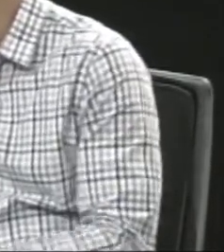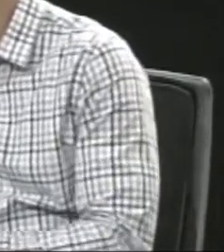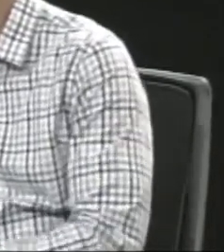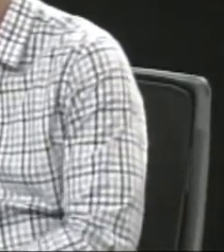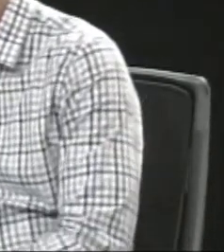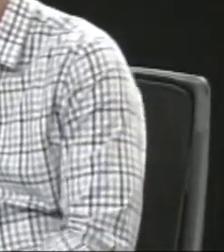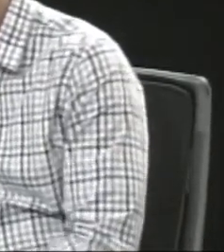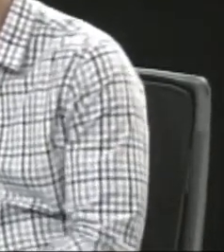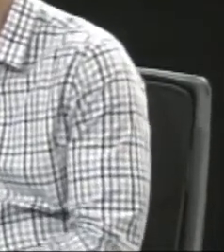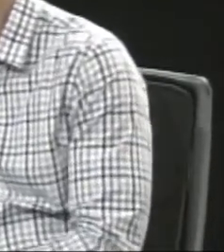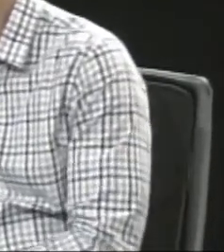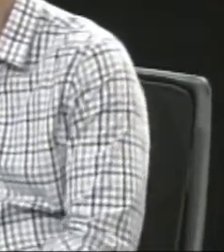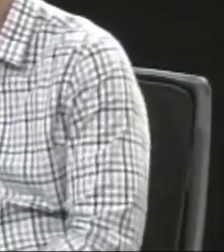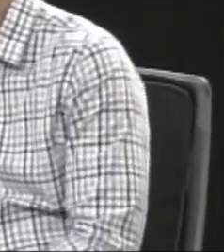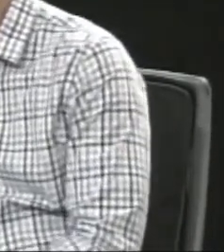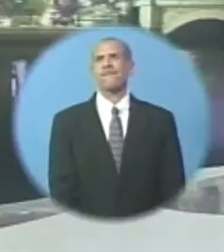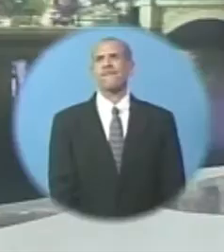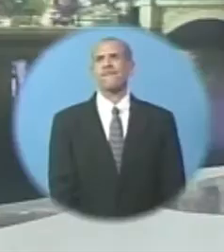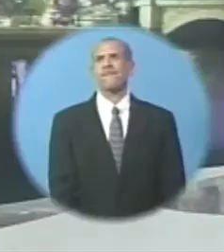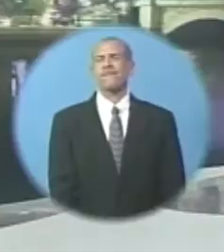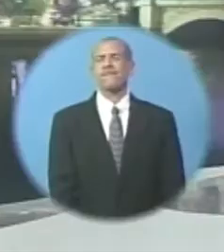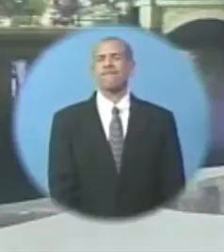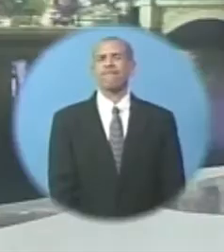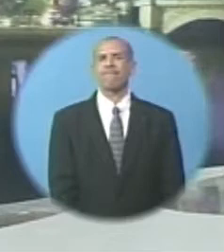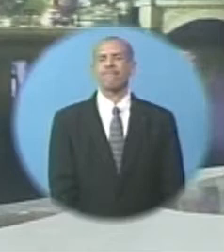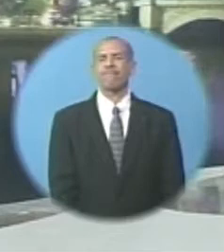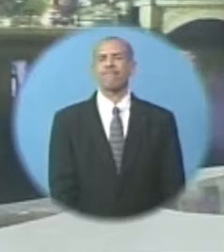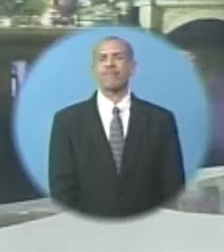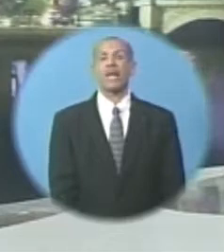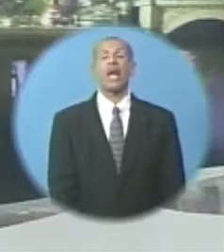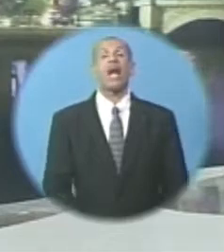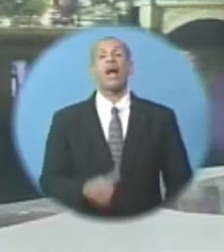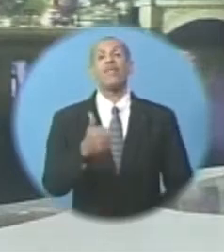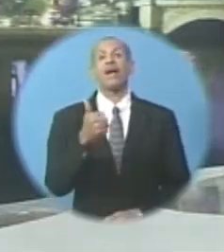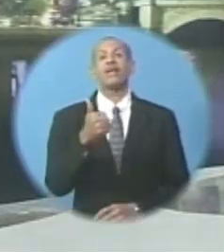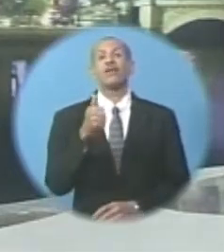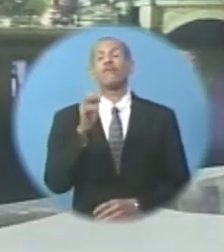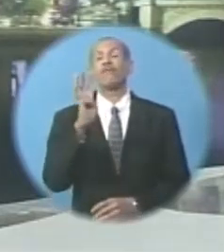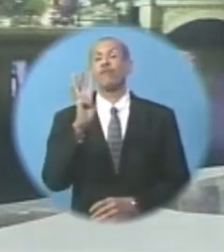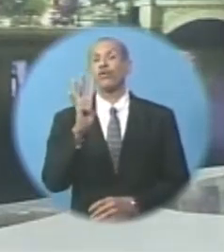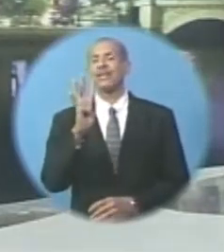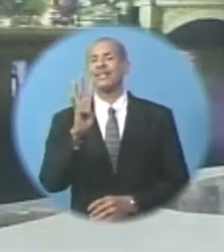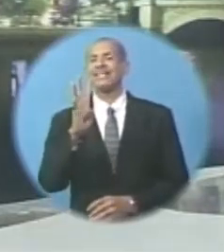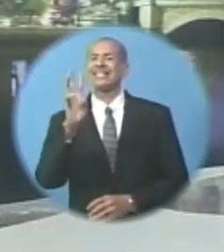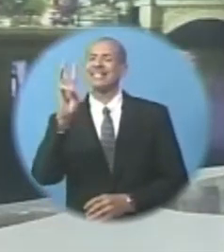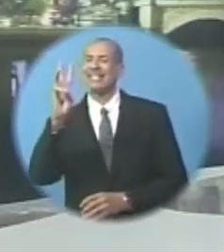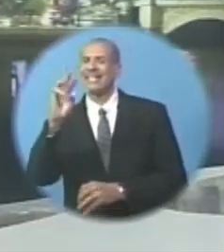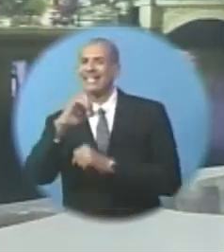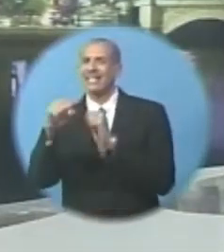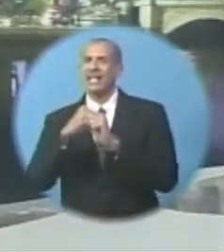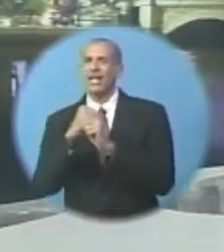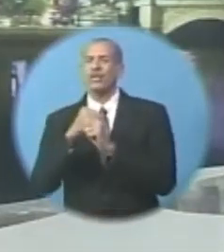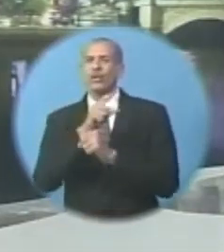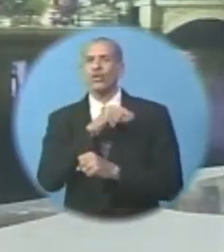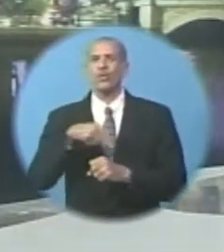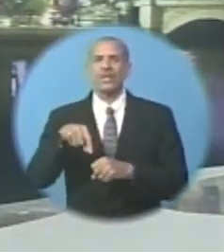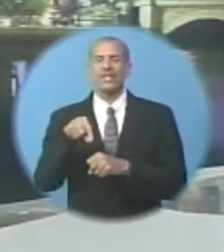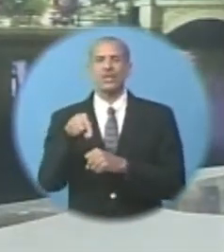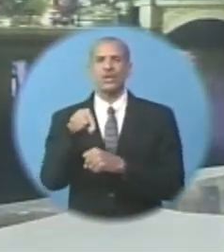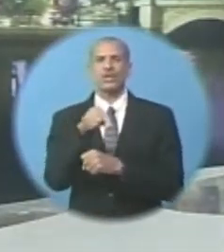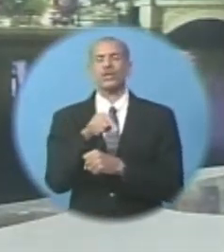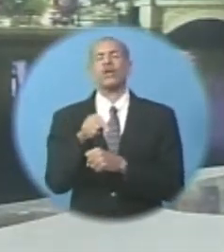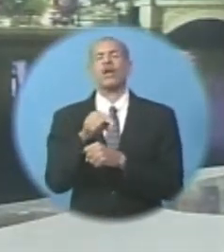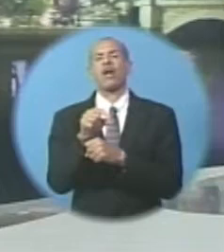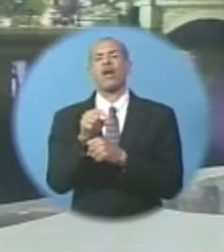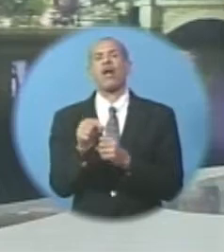particular closing date, for example. In another 4 to 6 years, the Queen's College Secondary School will lose